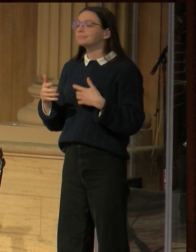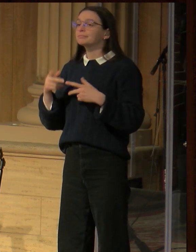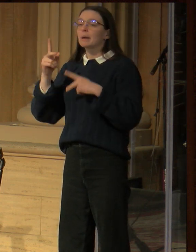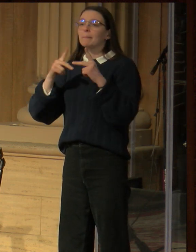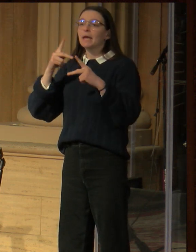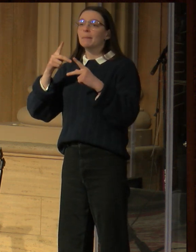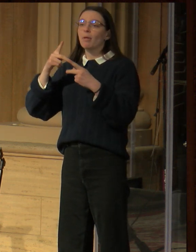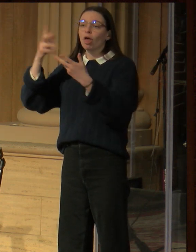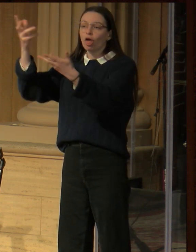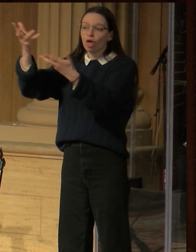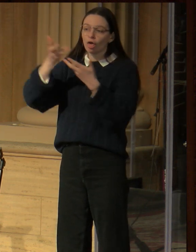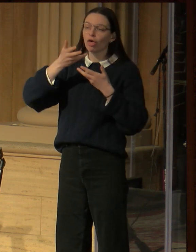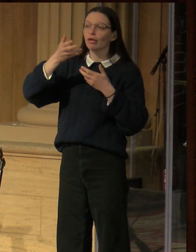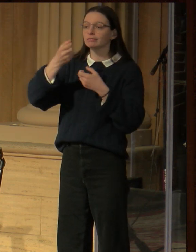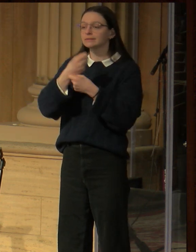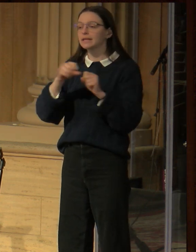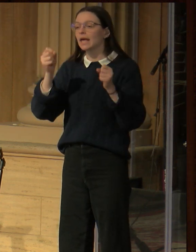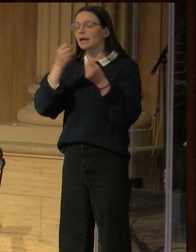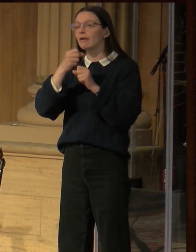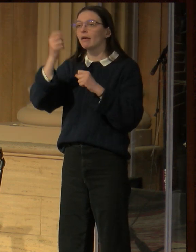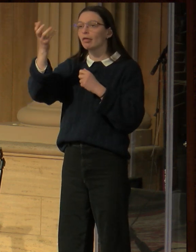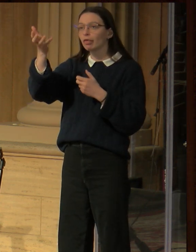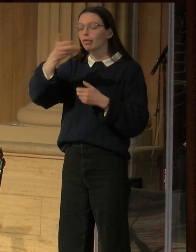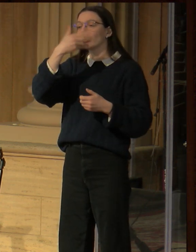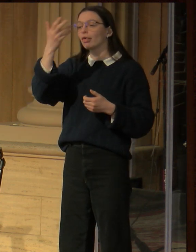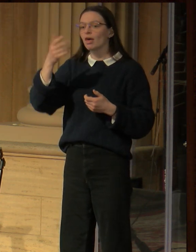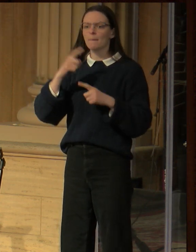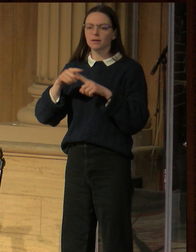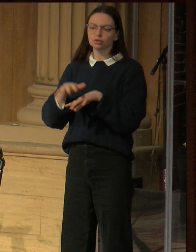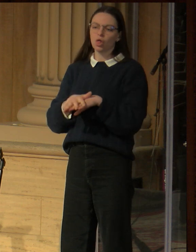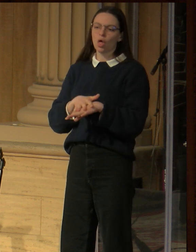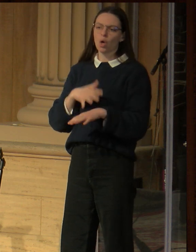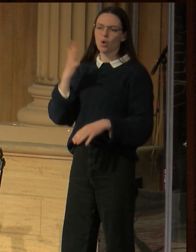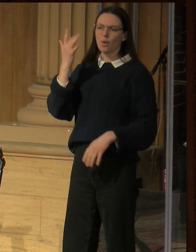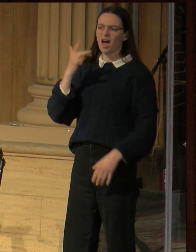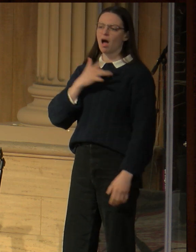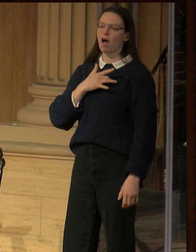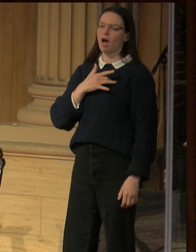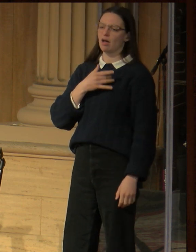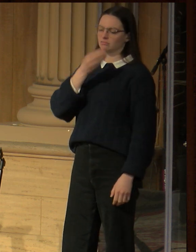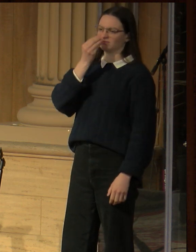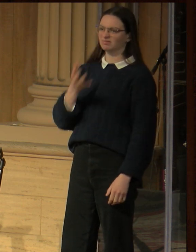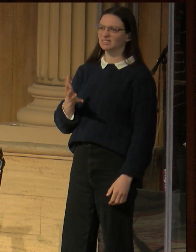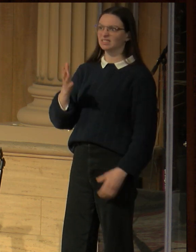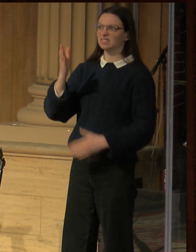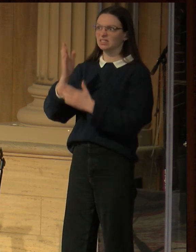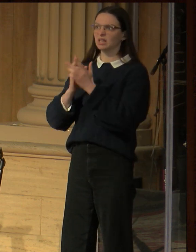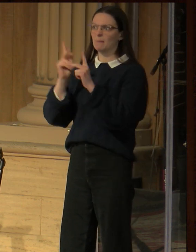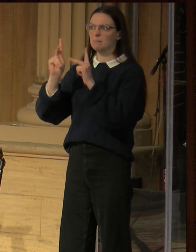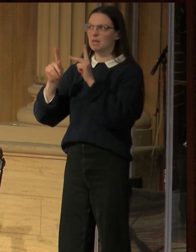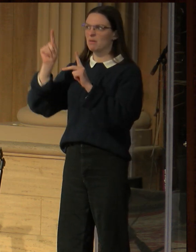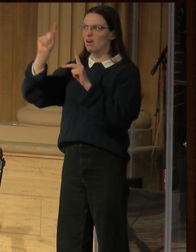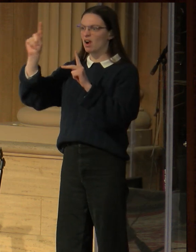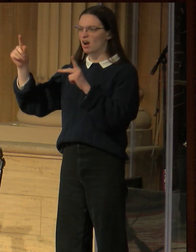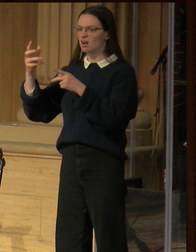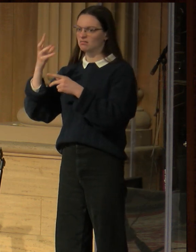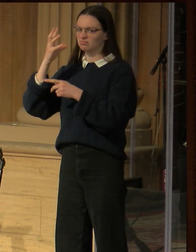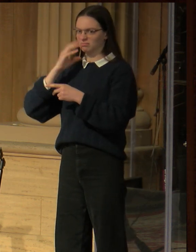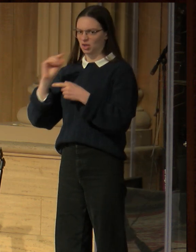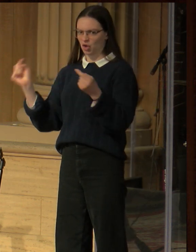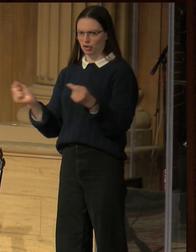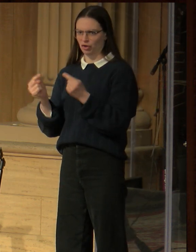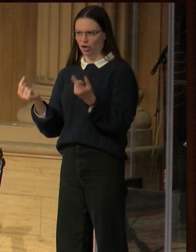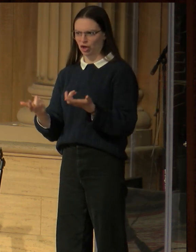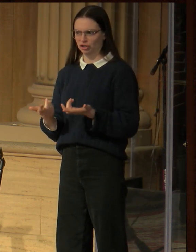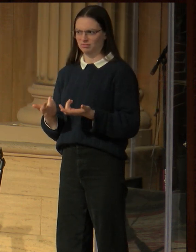some people from the building, but you're going so slowly that because of your total lack of heart, some people end up being hurt. We